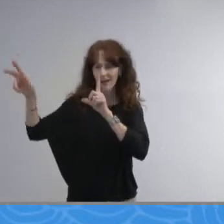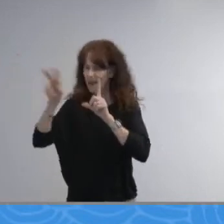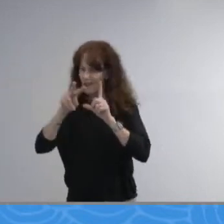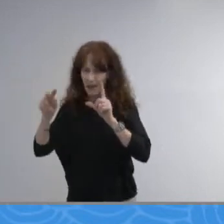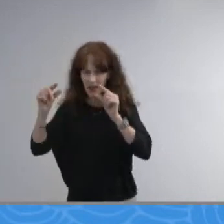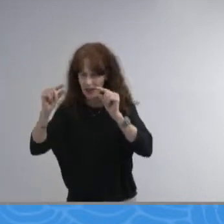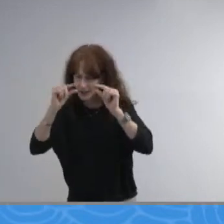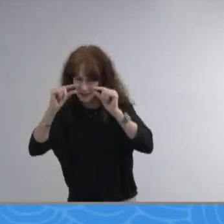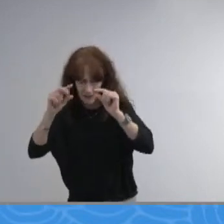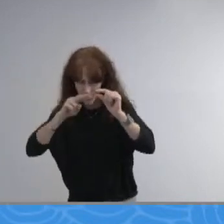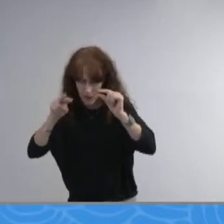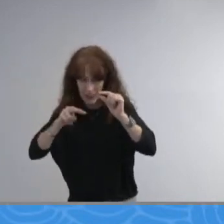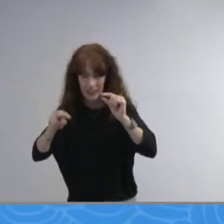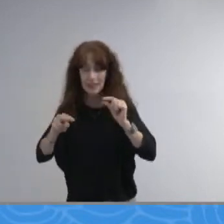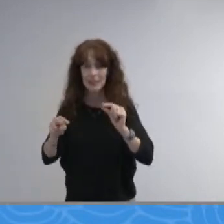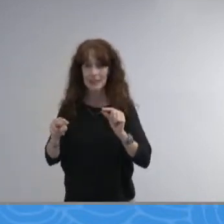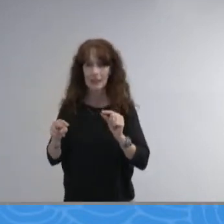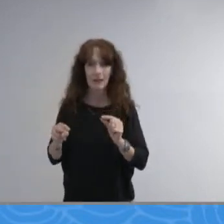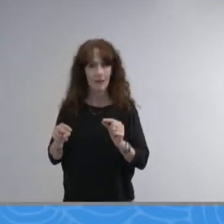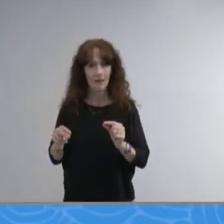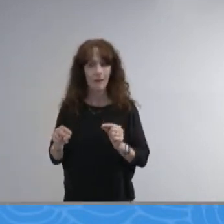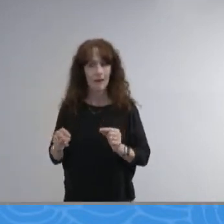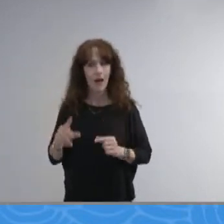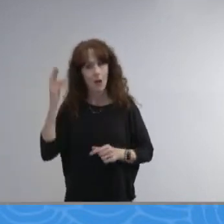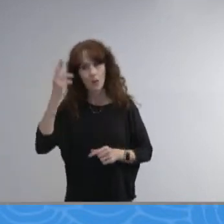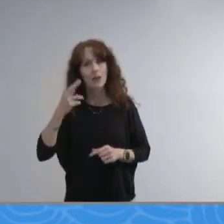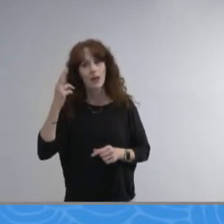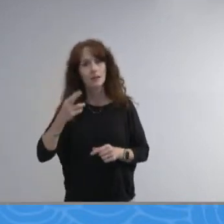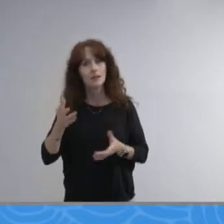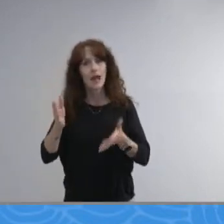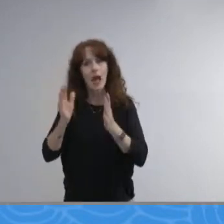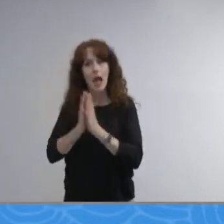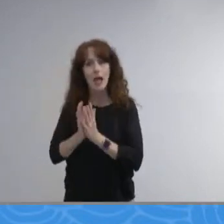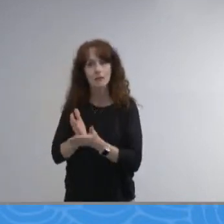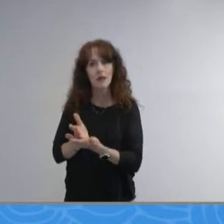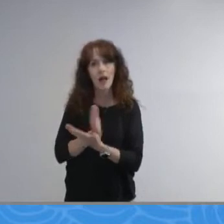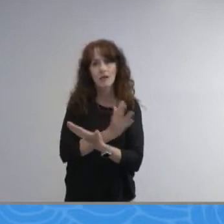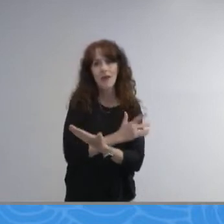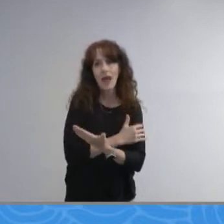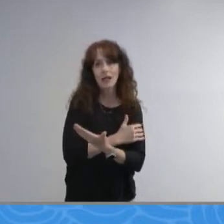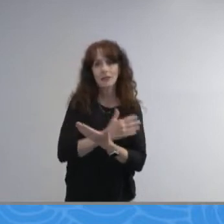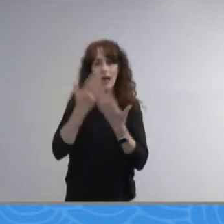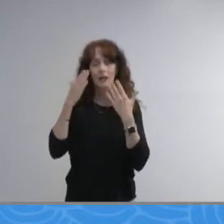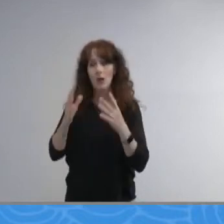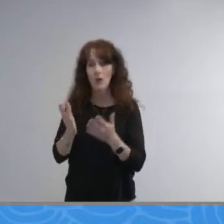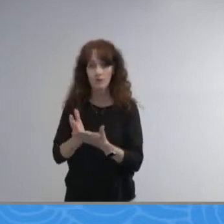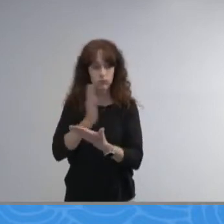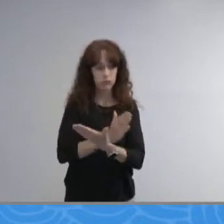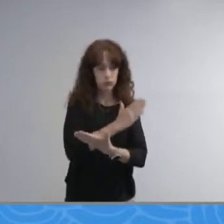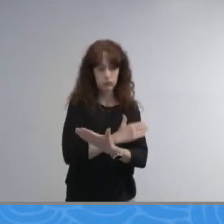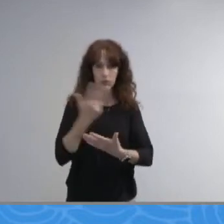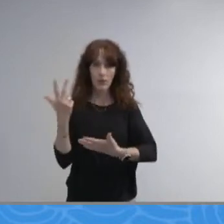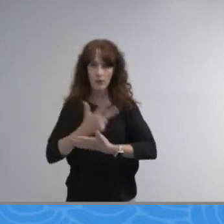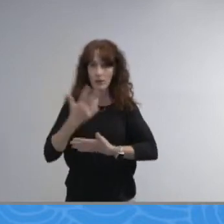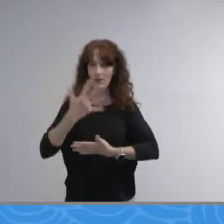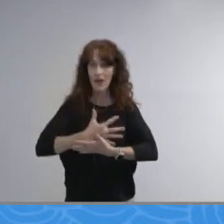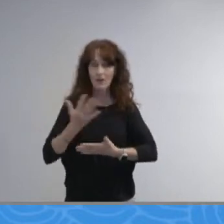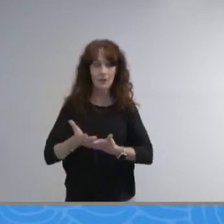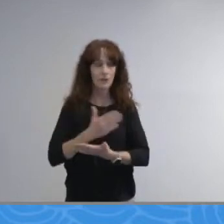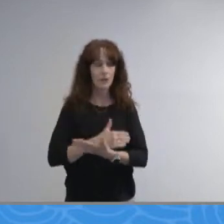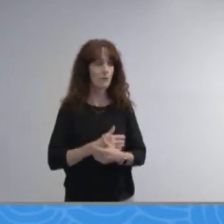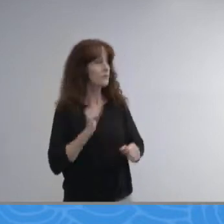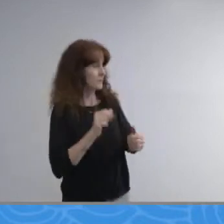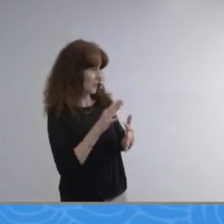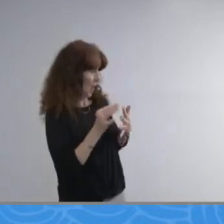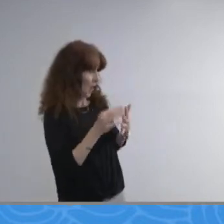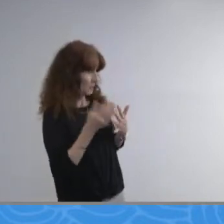it. So I realized I need to ask for things in advance, but I didn't know I can ask for it that far in advance. Yeah, so the